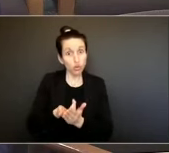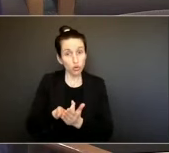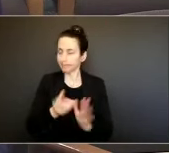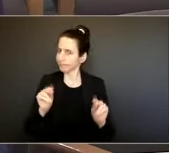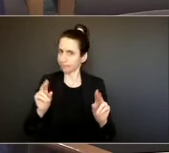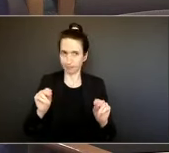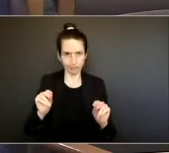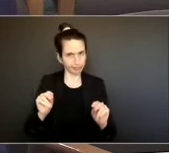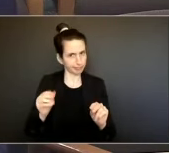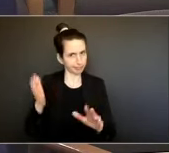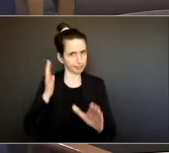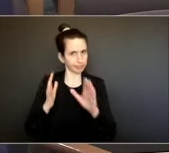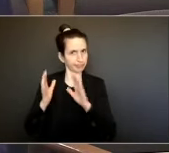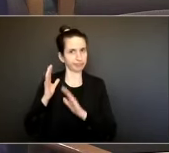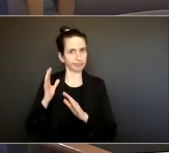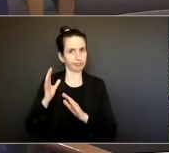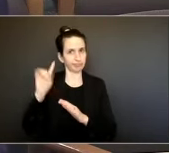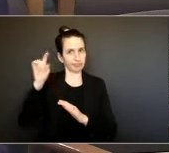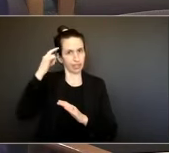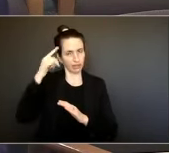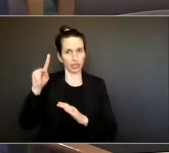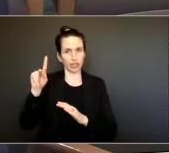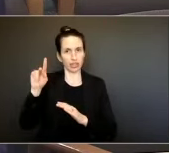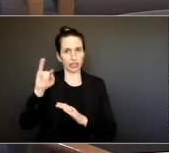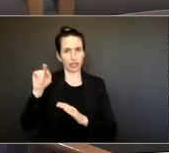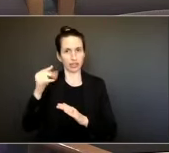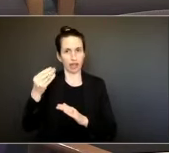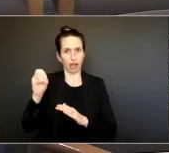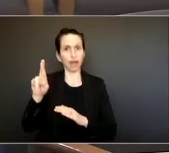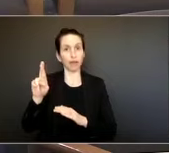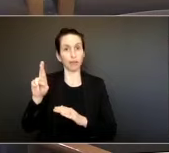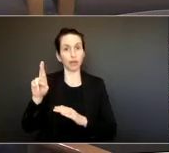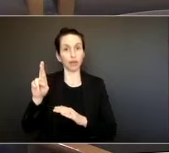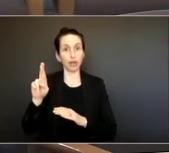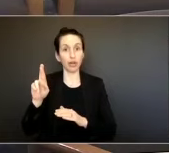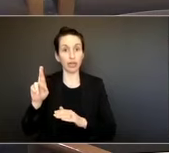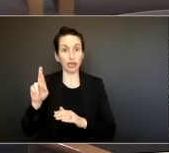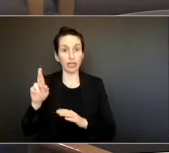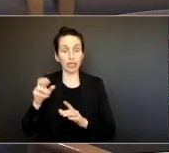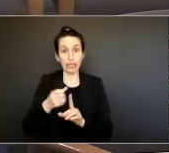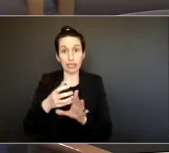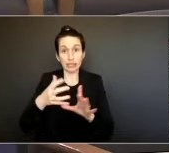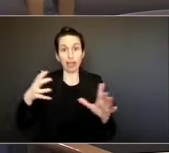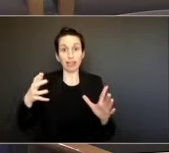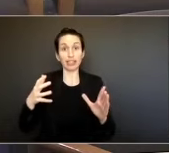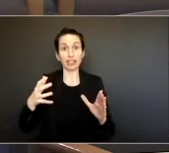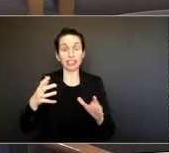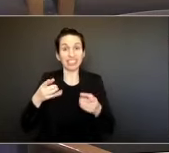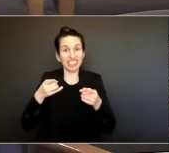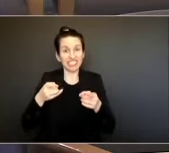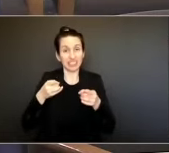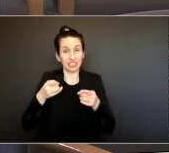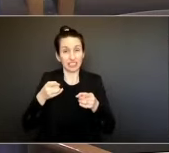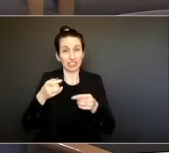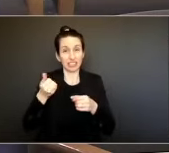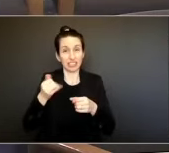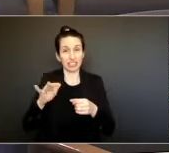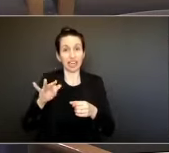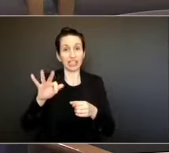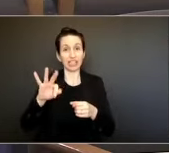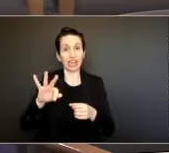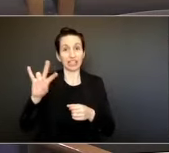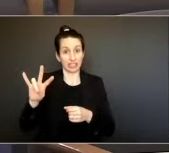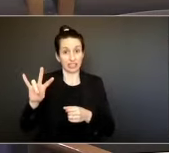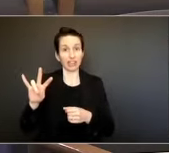behavioral health into Medicaid managed care. He set this project out in 1997, proffered an RFP on the ground